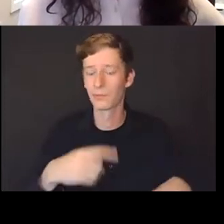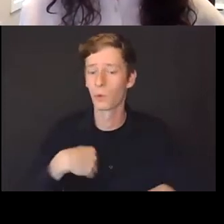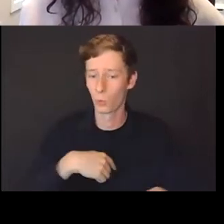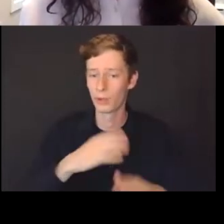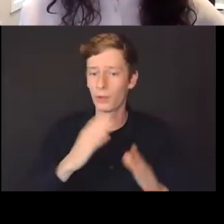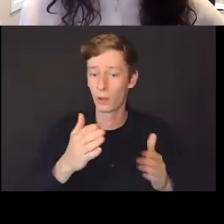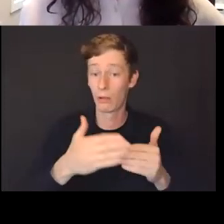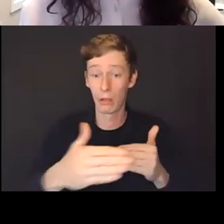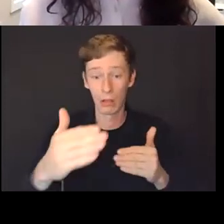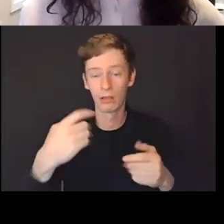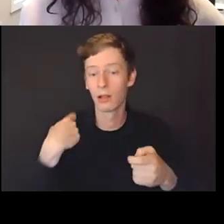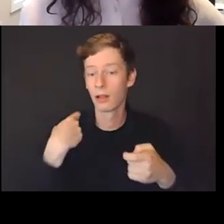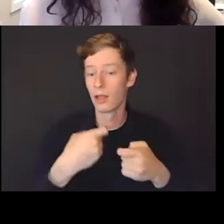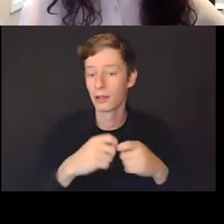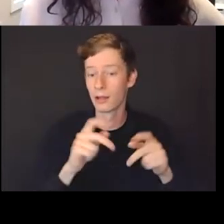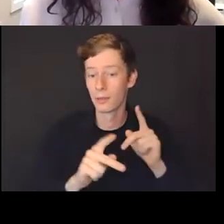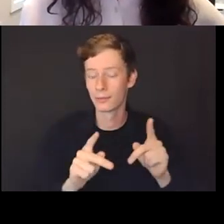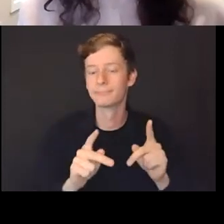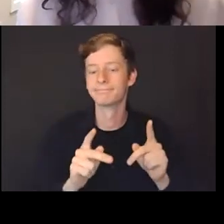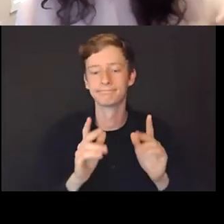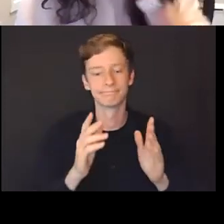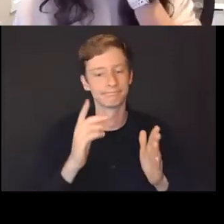Latina identifying people,